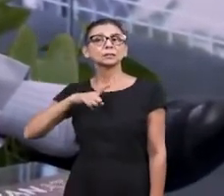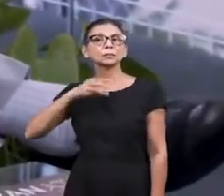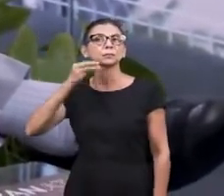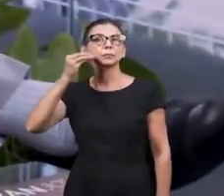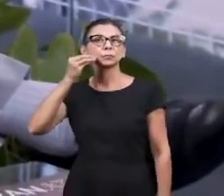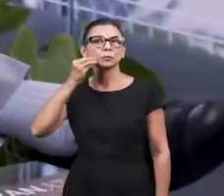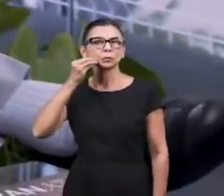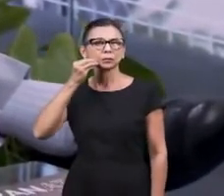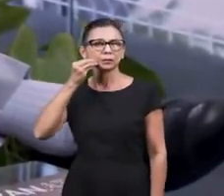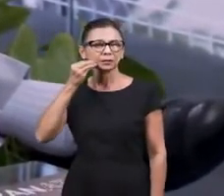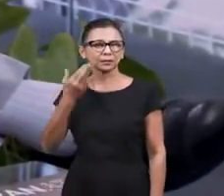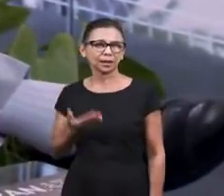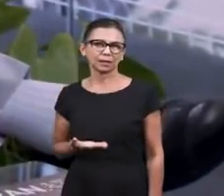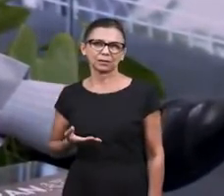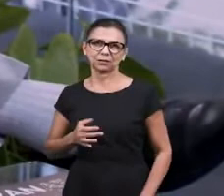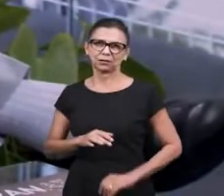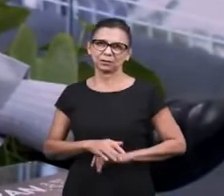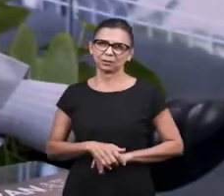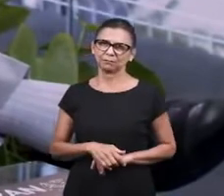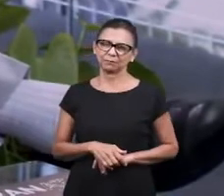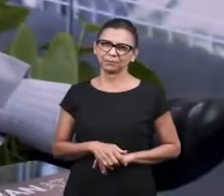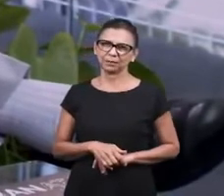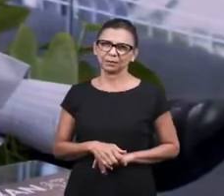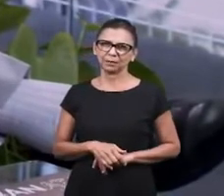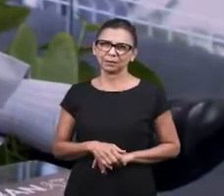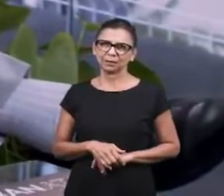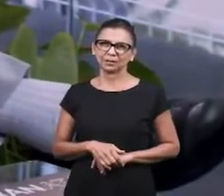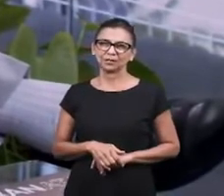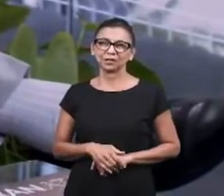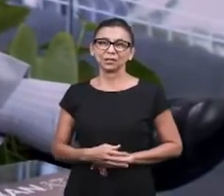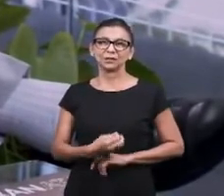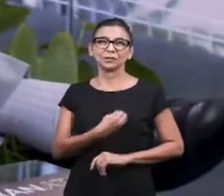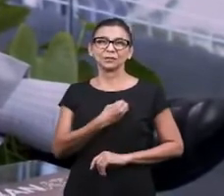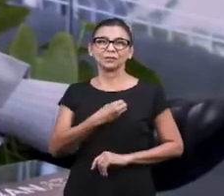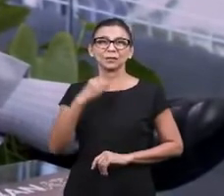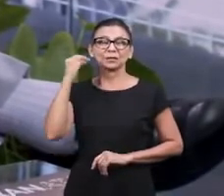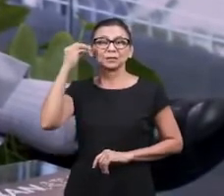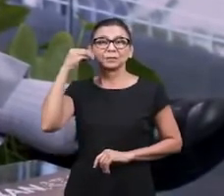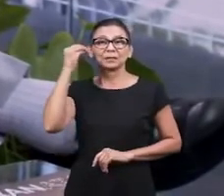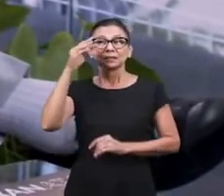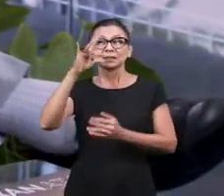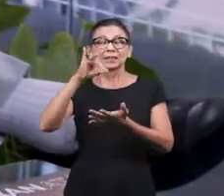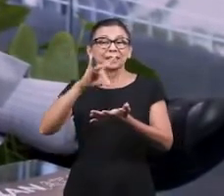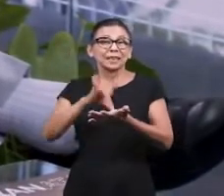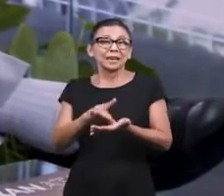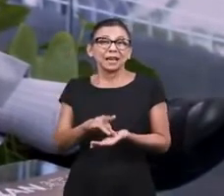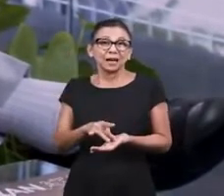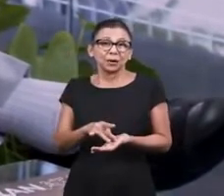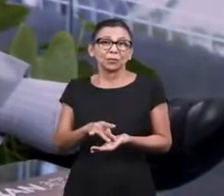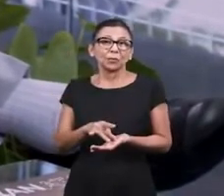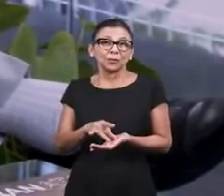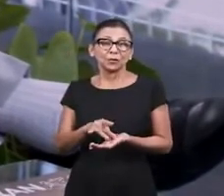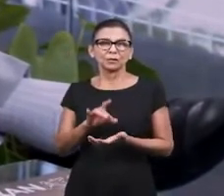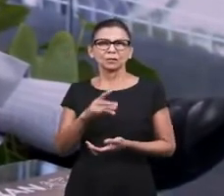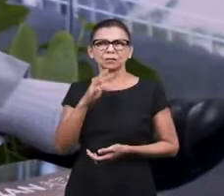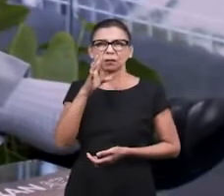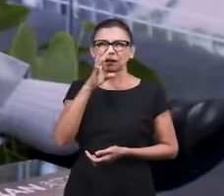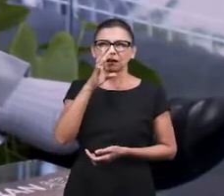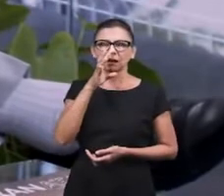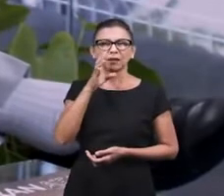and having the opportunity to not only watch the video, but to live a live experience with